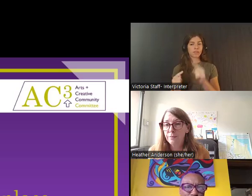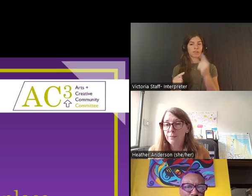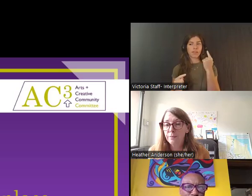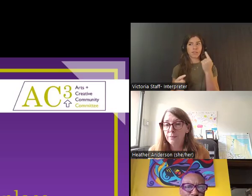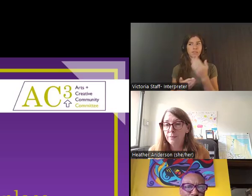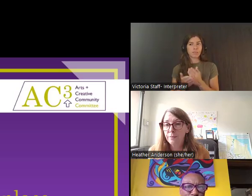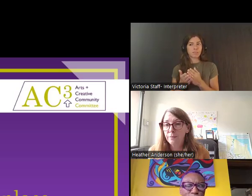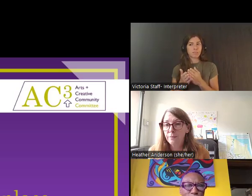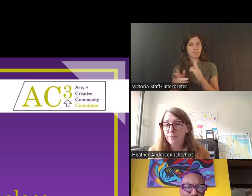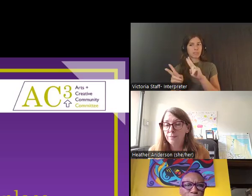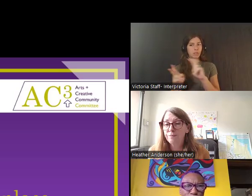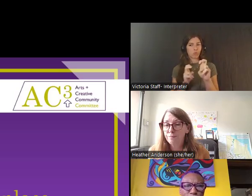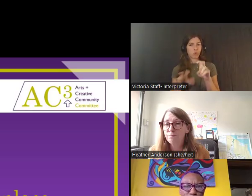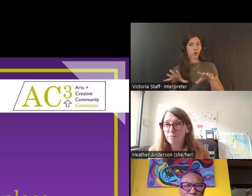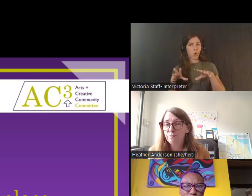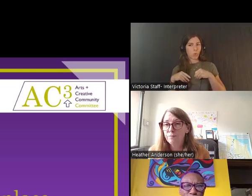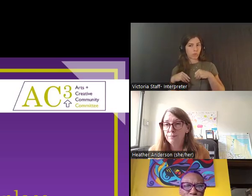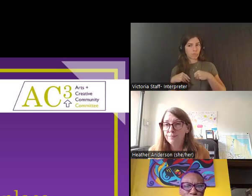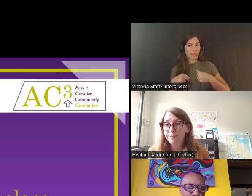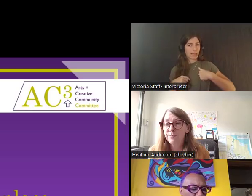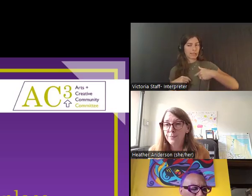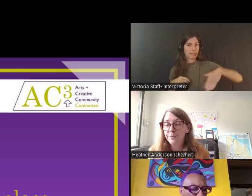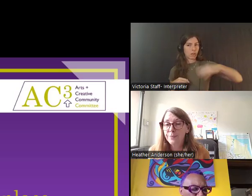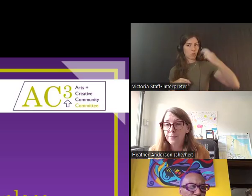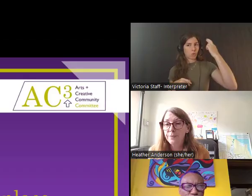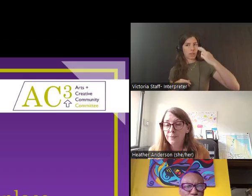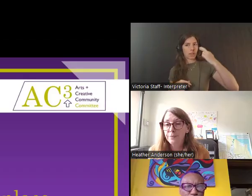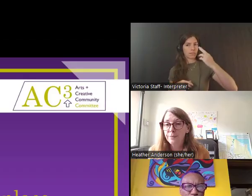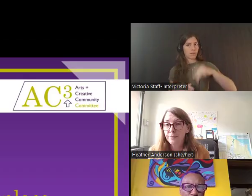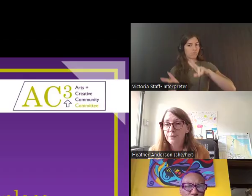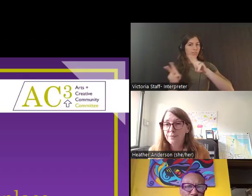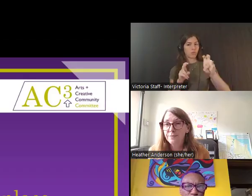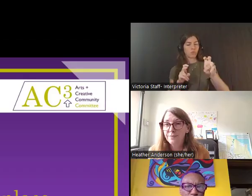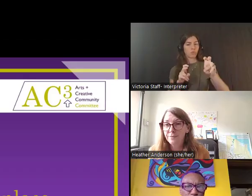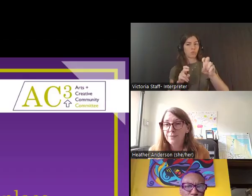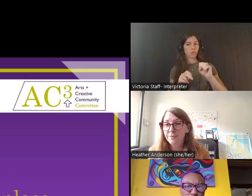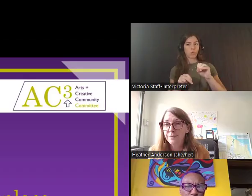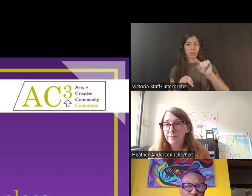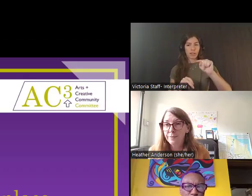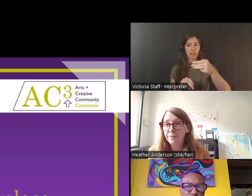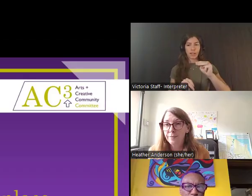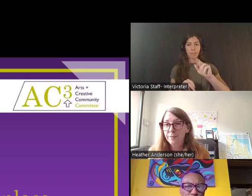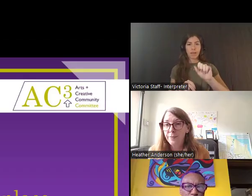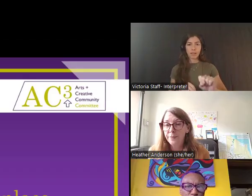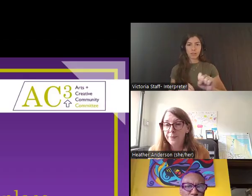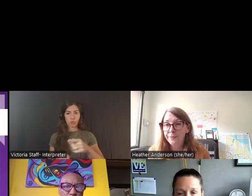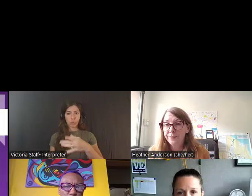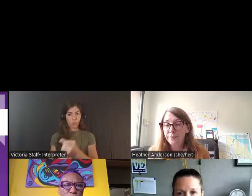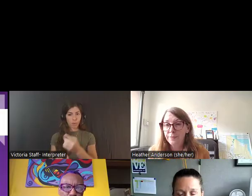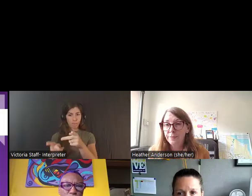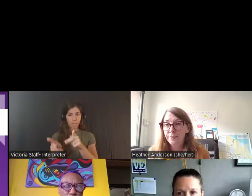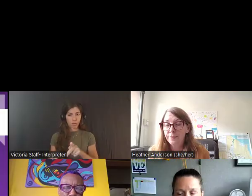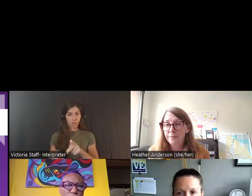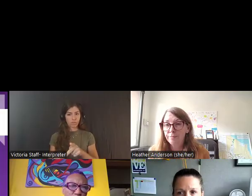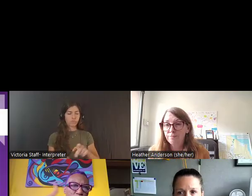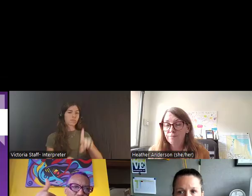ownership issues that we need to work out, which I didn't realize that was an issue. So, Thomas, would you be the right person We to talk definitely have to? to bring Doug. We definitely have to